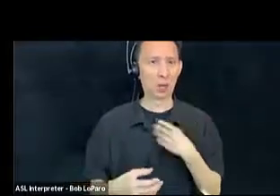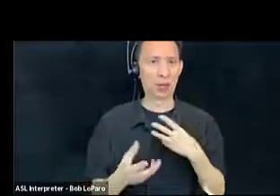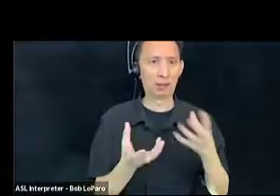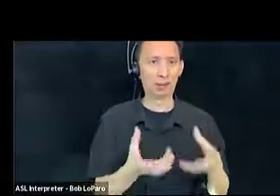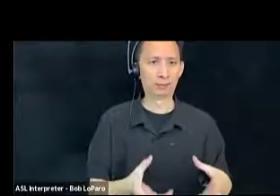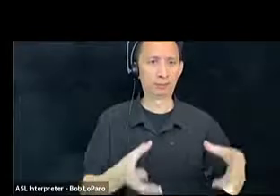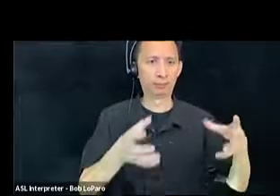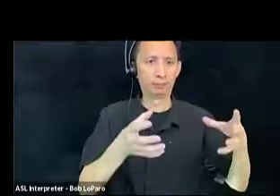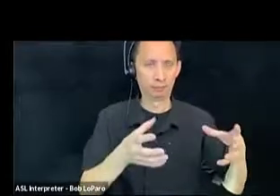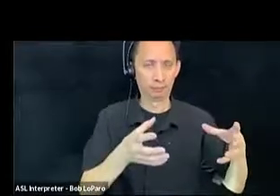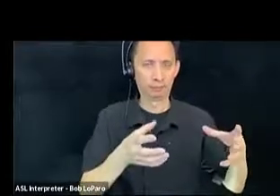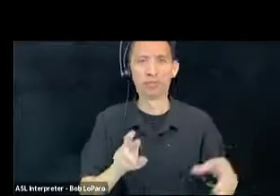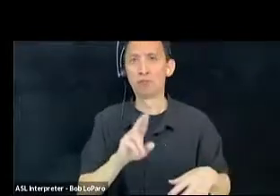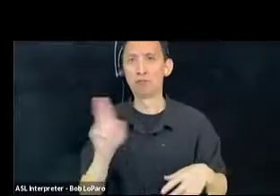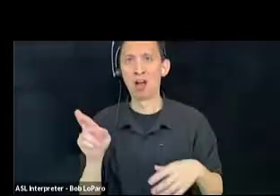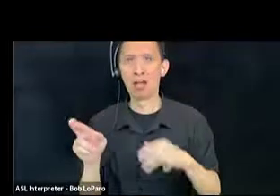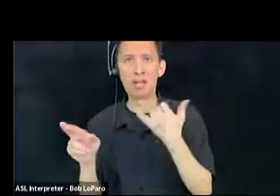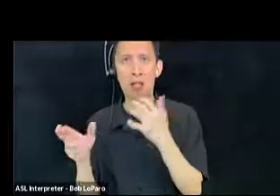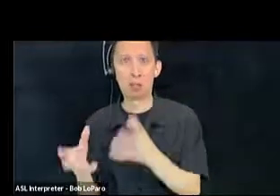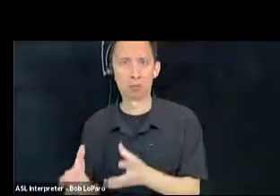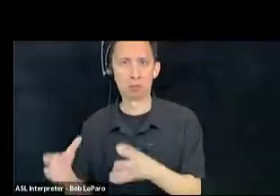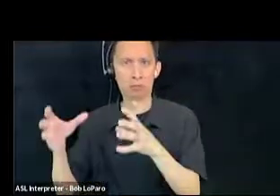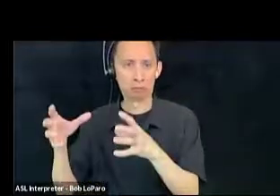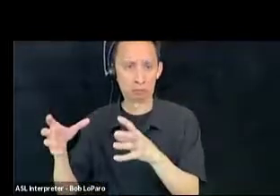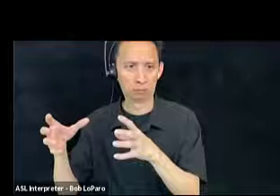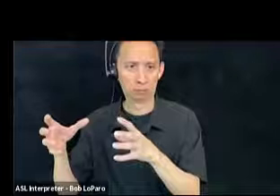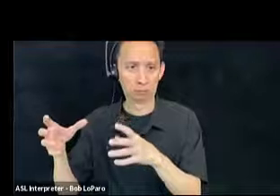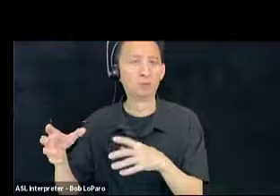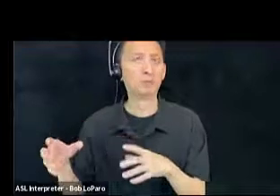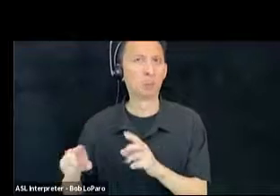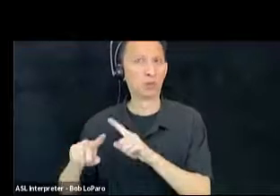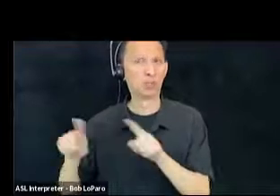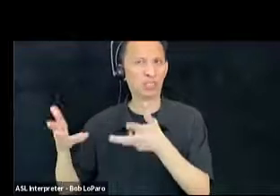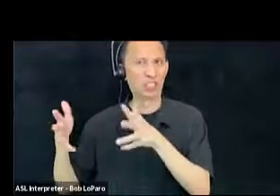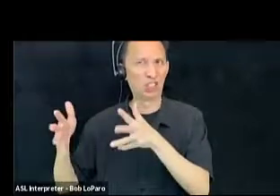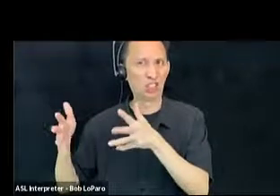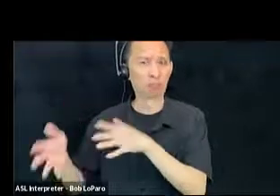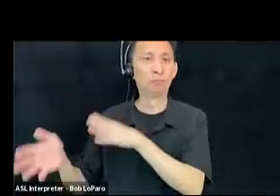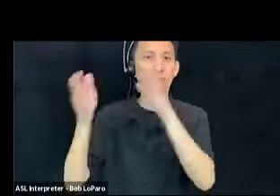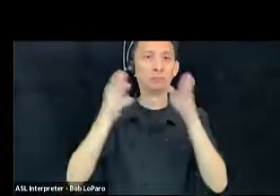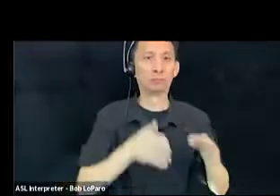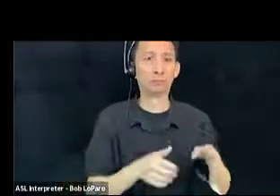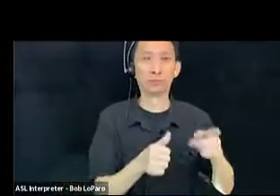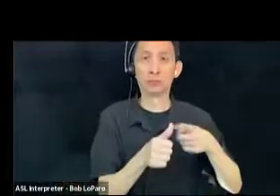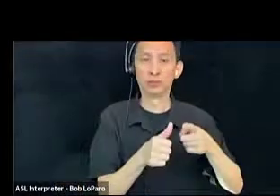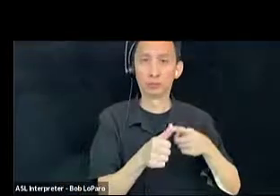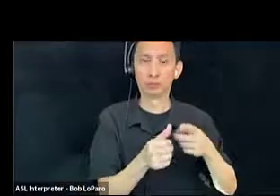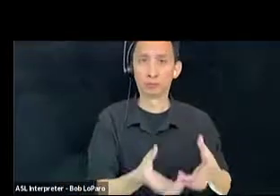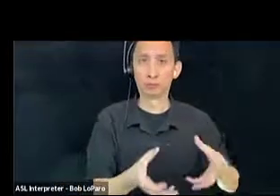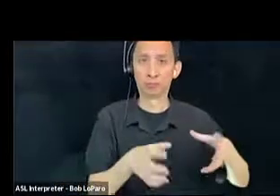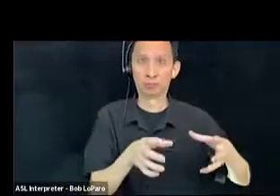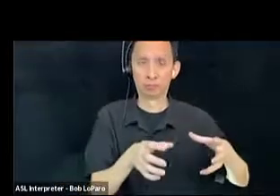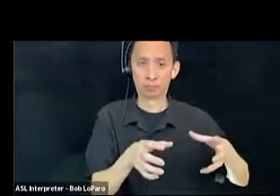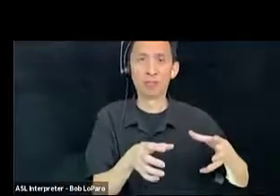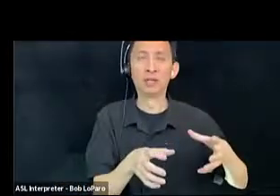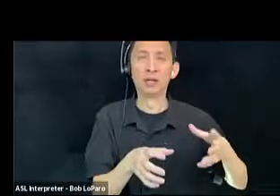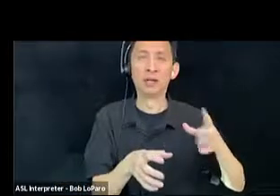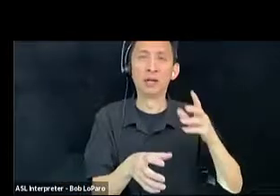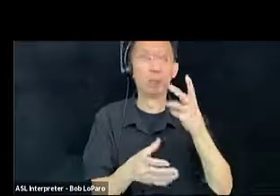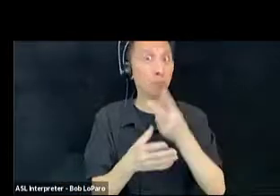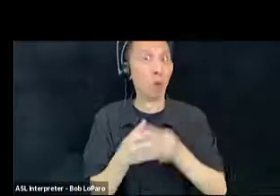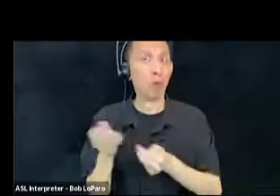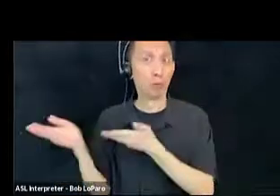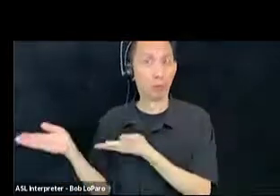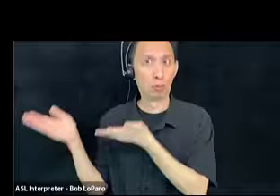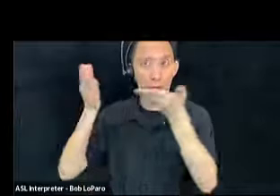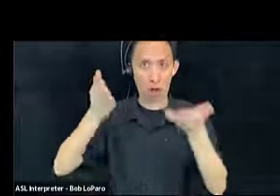And then on the right is a yellow plastic basket. And so they are these things are going to actually be brought to the